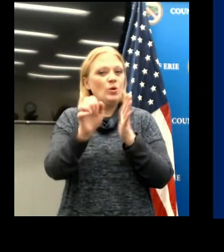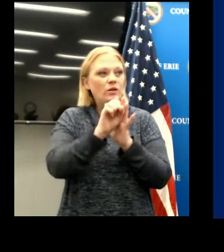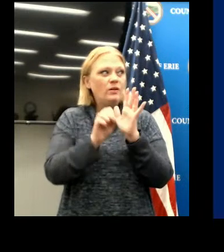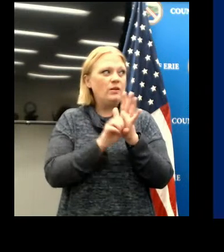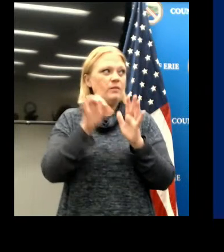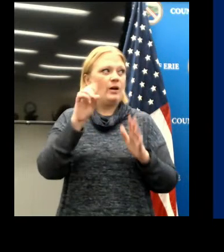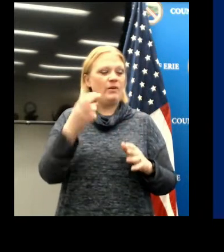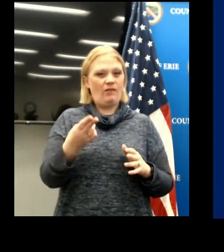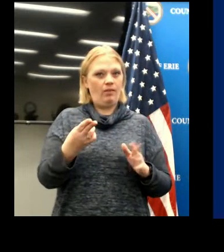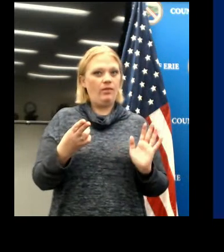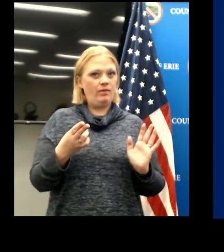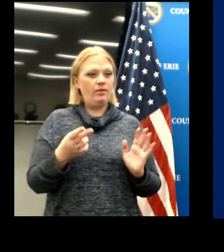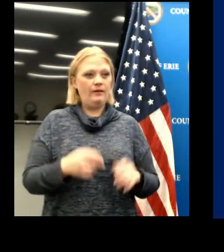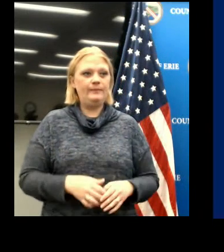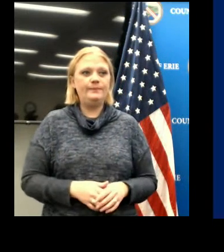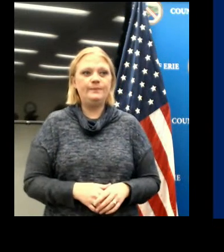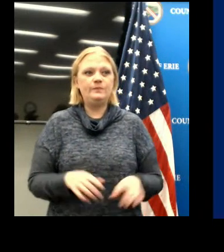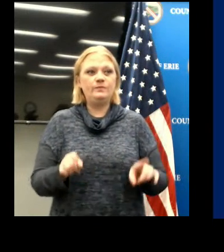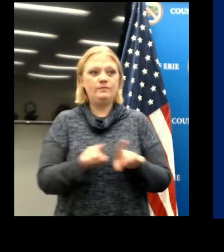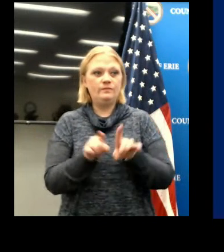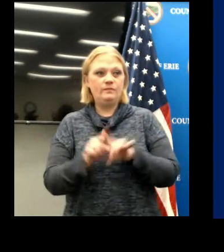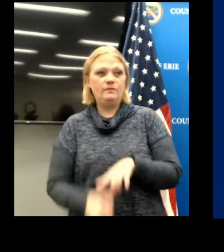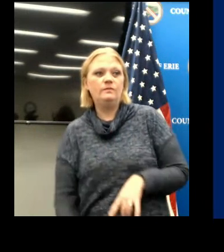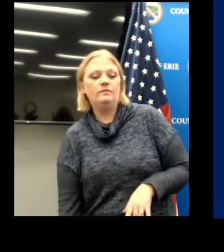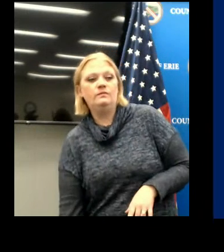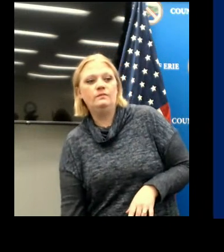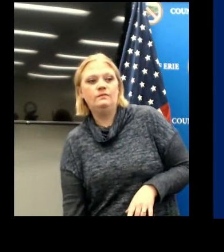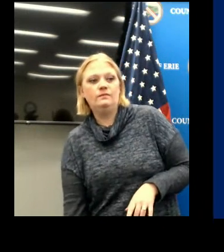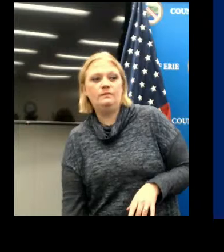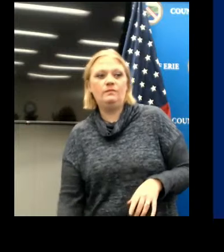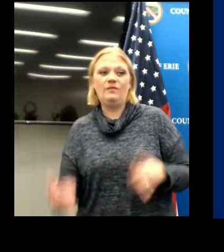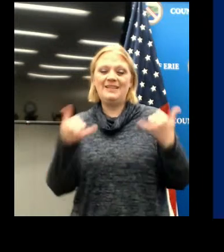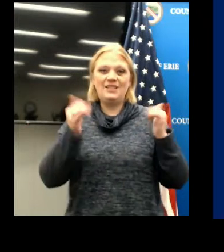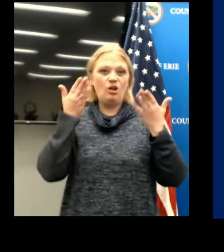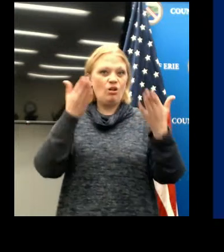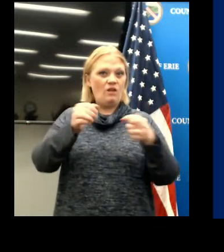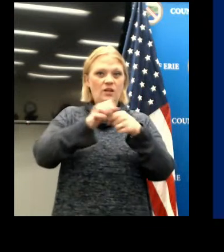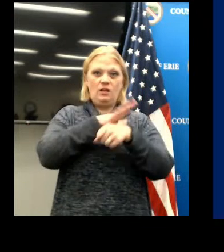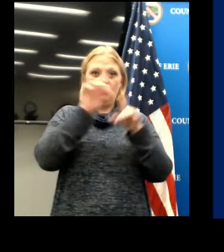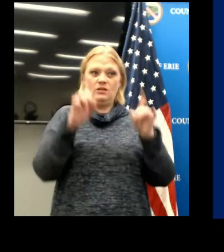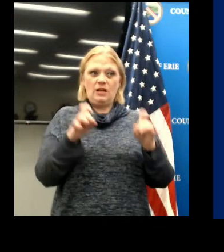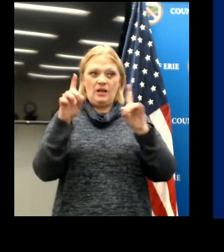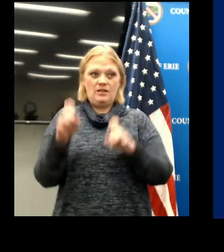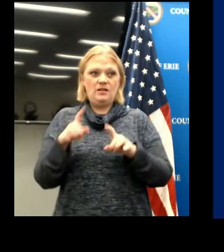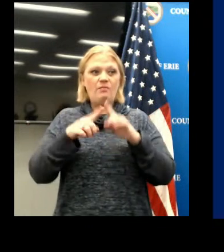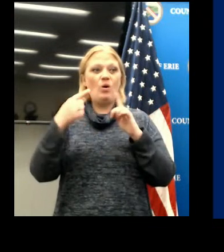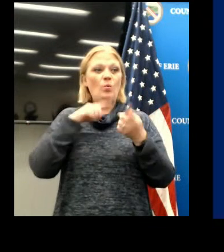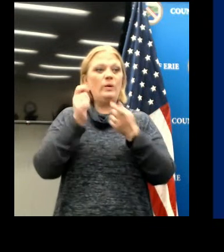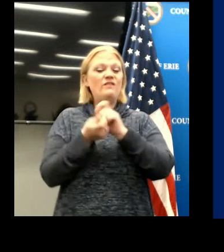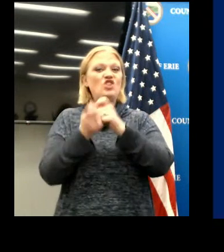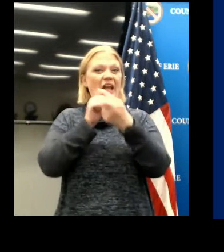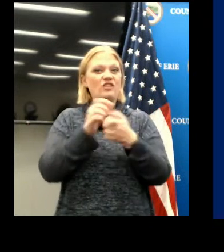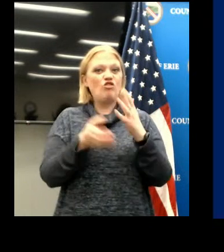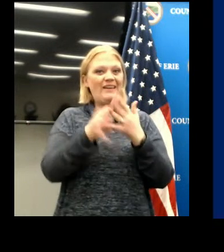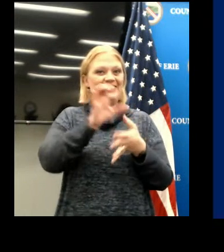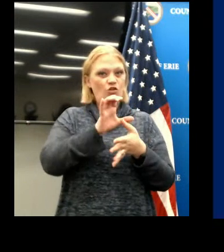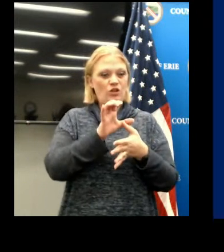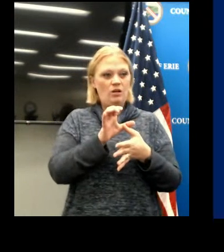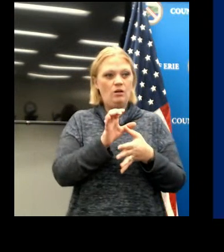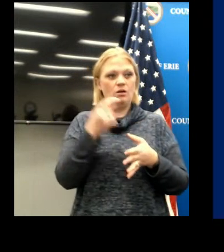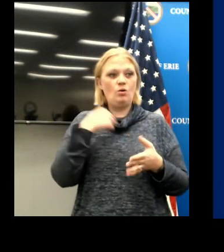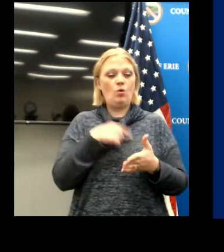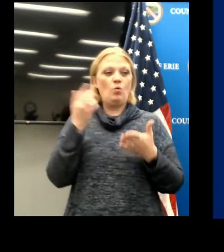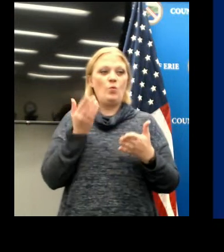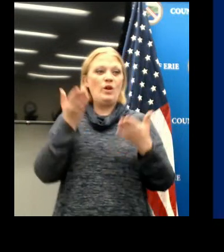Health. Also, Erie County is still offering COVID-19 testing, but we have changed our criteria. So we're